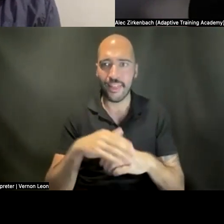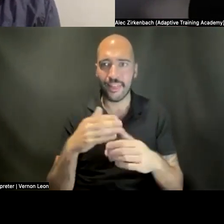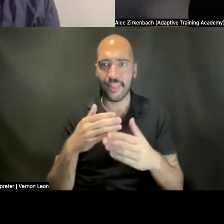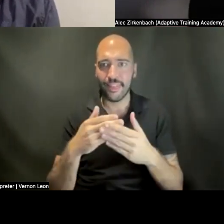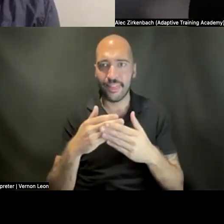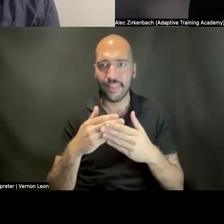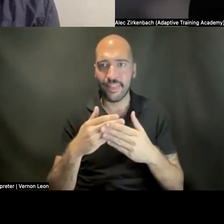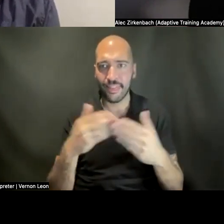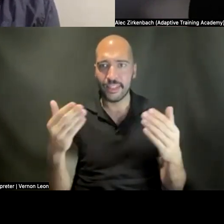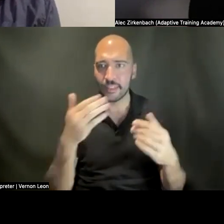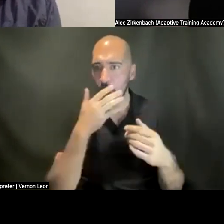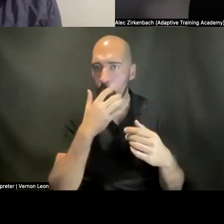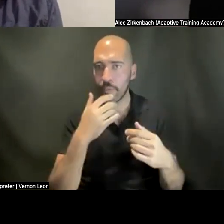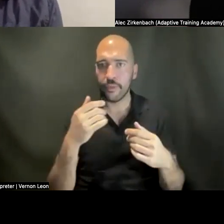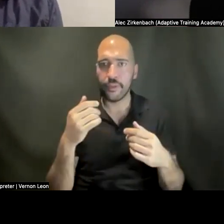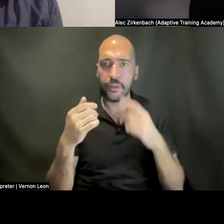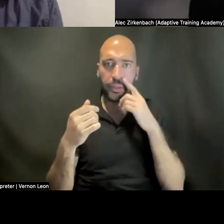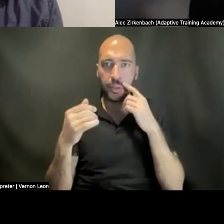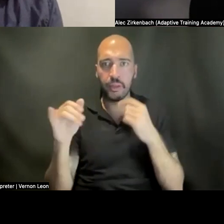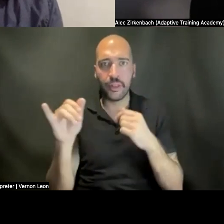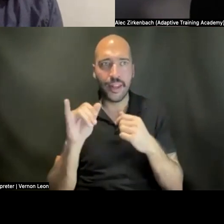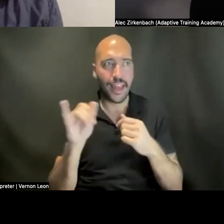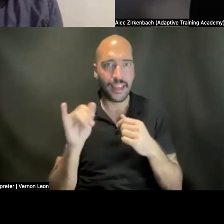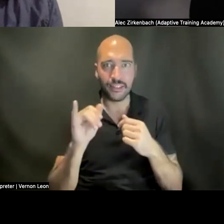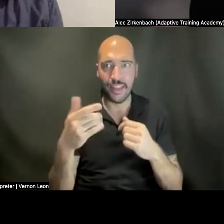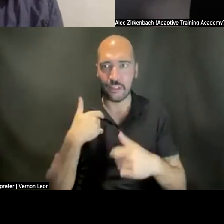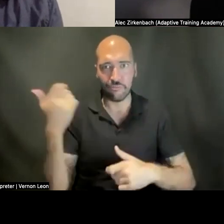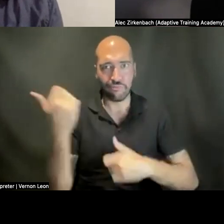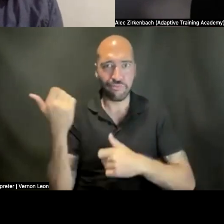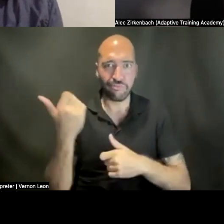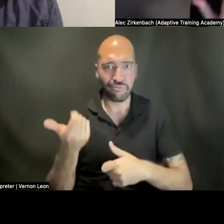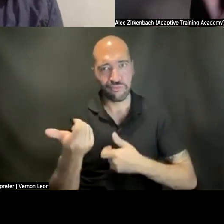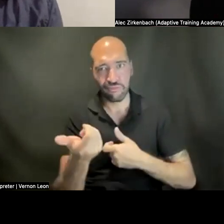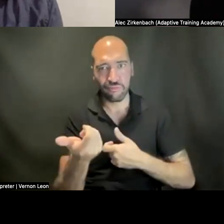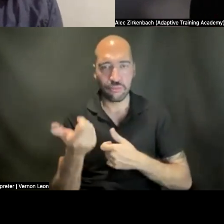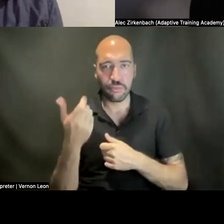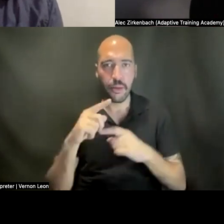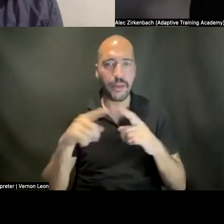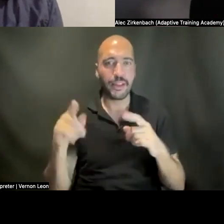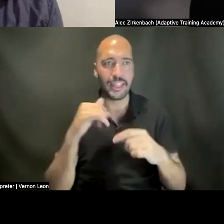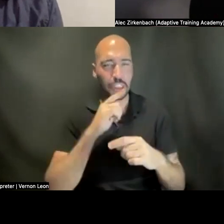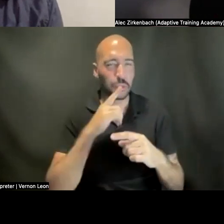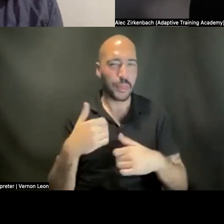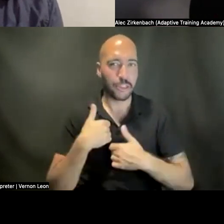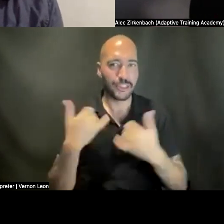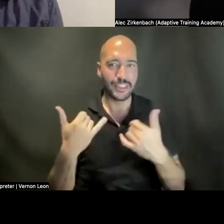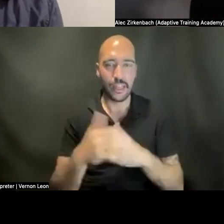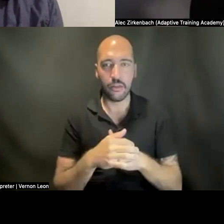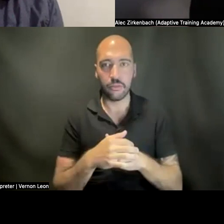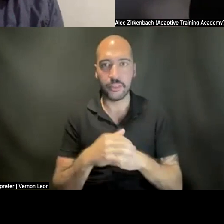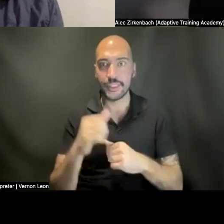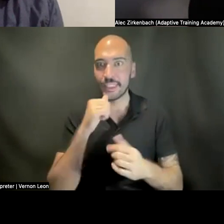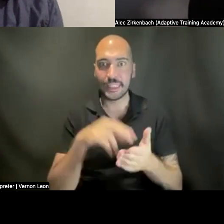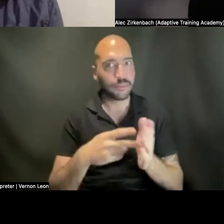people think everybody has a rifle and is downrange, but that's not necessarily true in our military these days. But it doesn't mean that you didn't